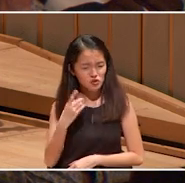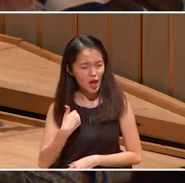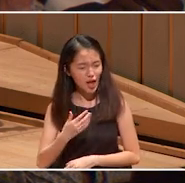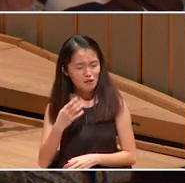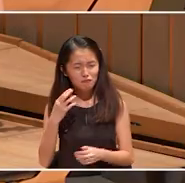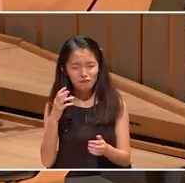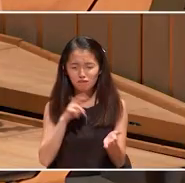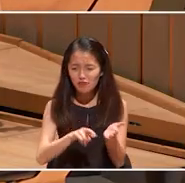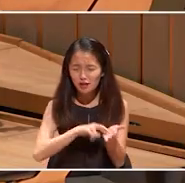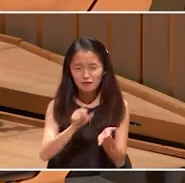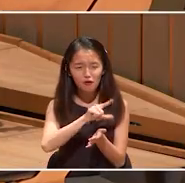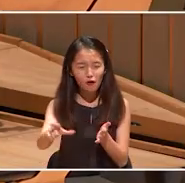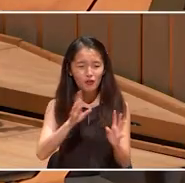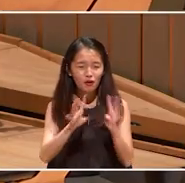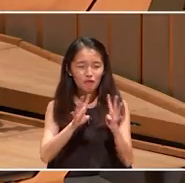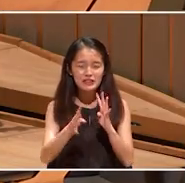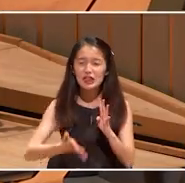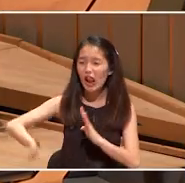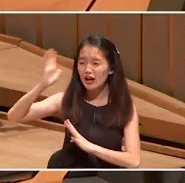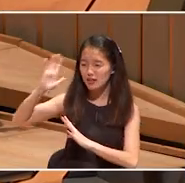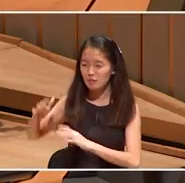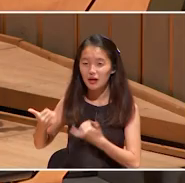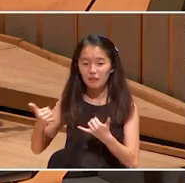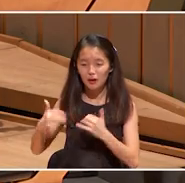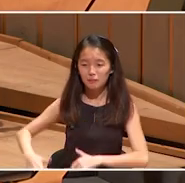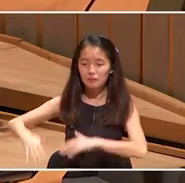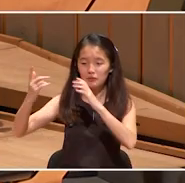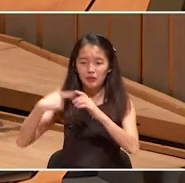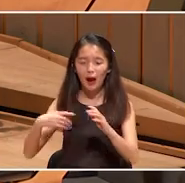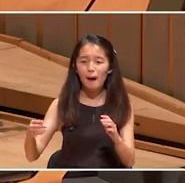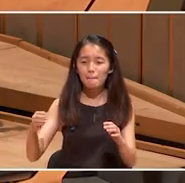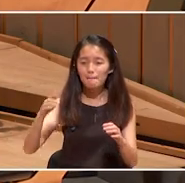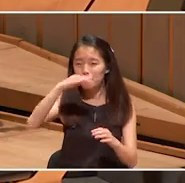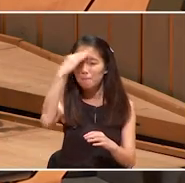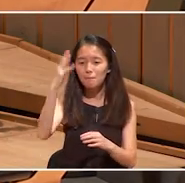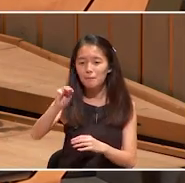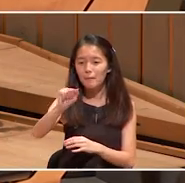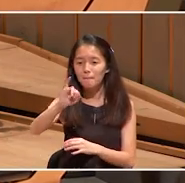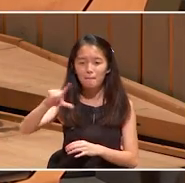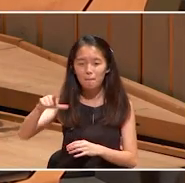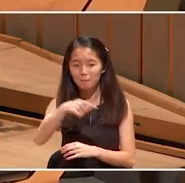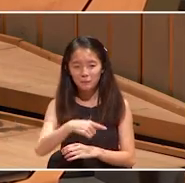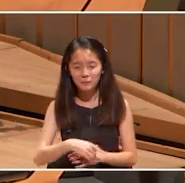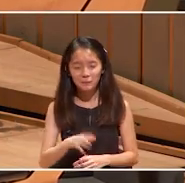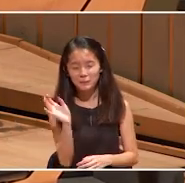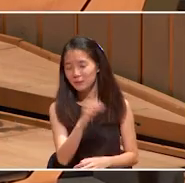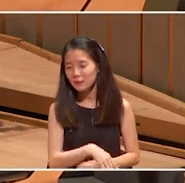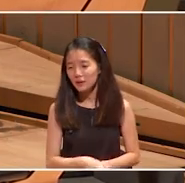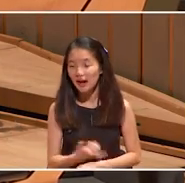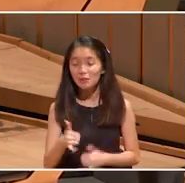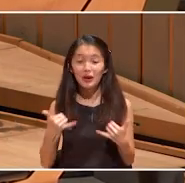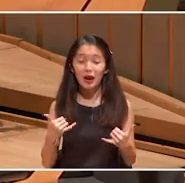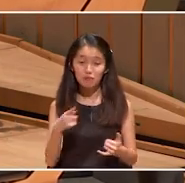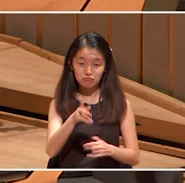those conversations so that I can blackmail you right now, But coming back to Singapore to perform every time, what does it mean to you to be on stage, to be playing